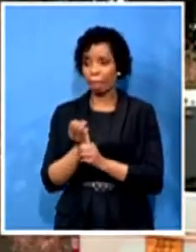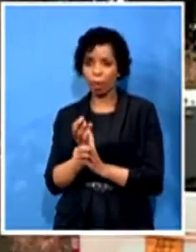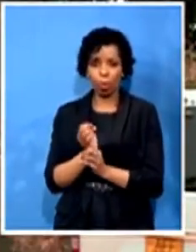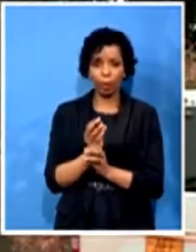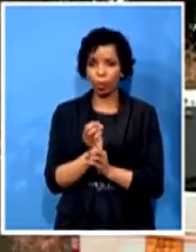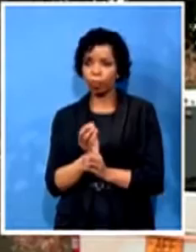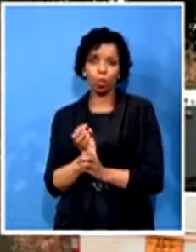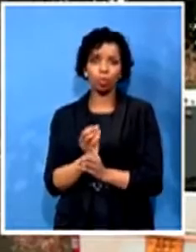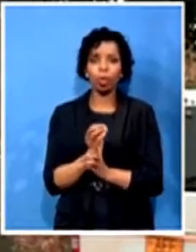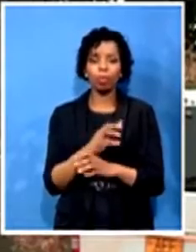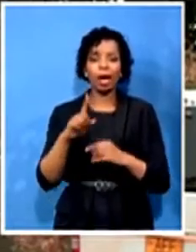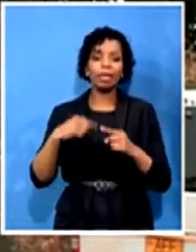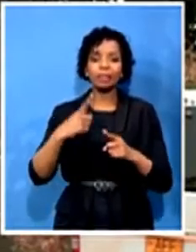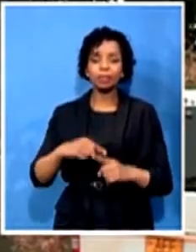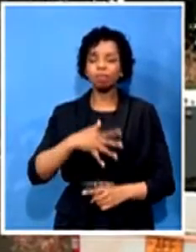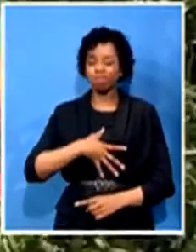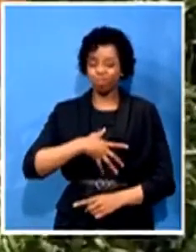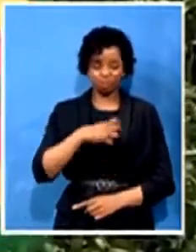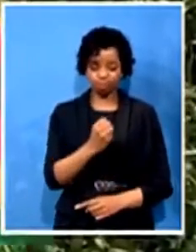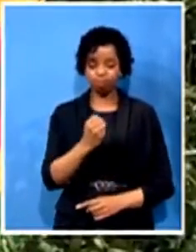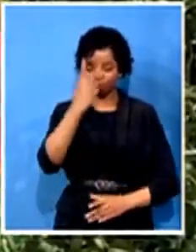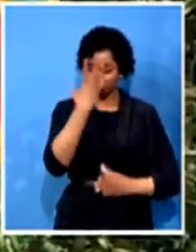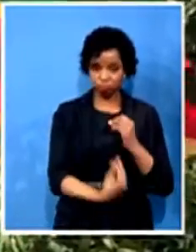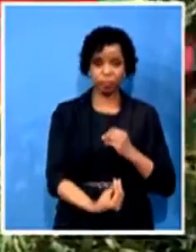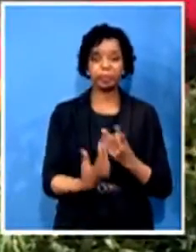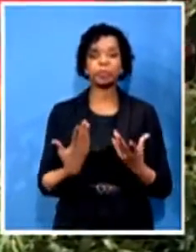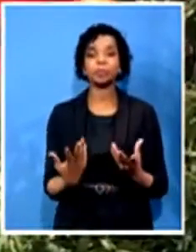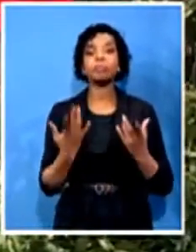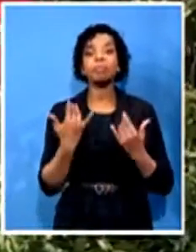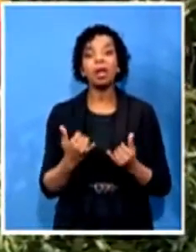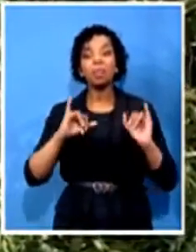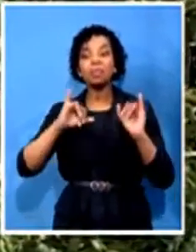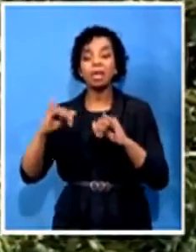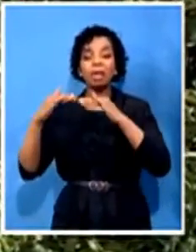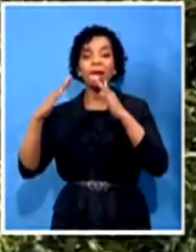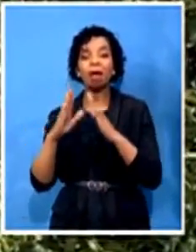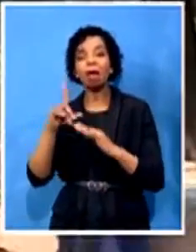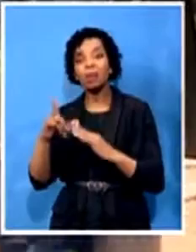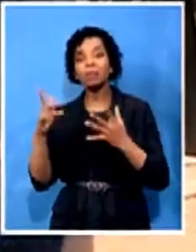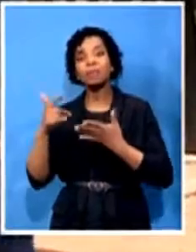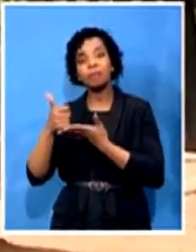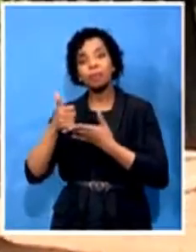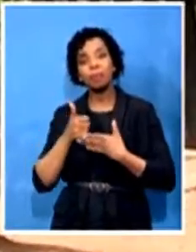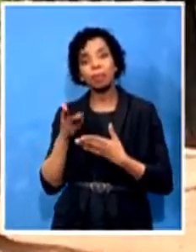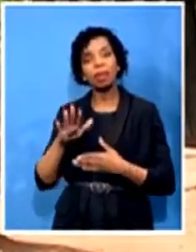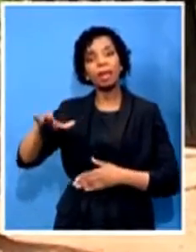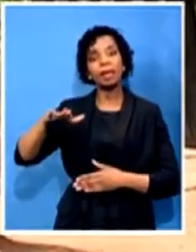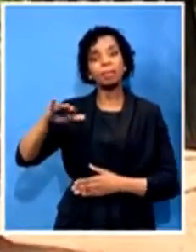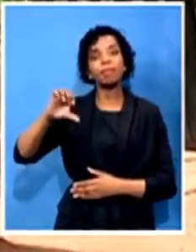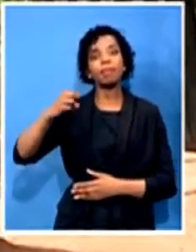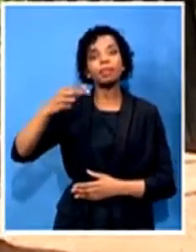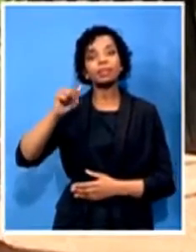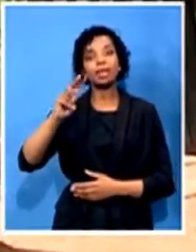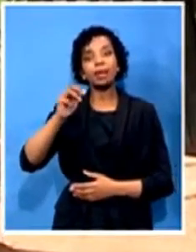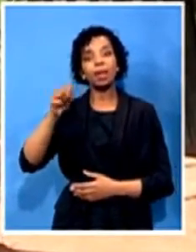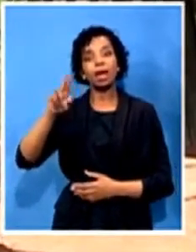now receiving counseling and assistance from Shamwari Mwana Sikana Center, which translated from Shona means